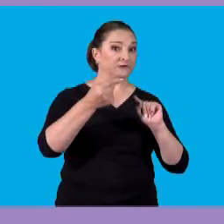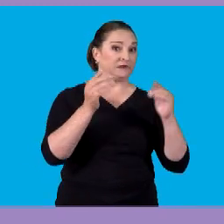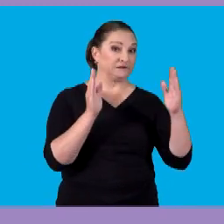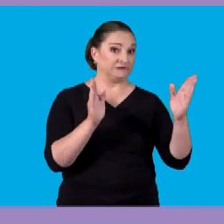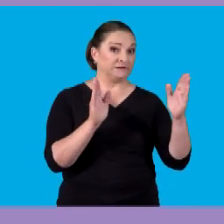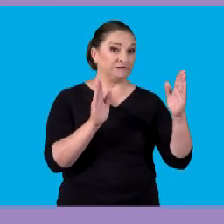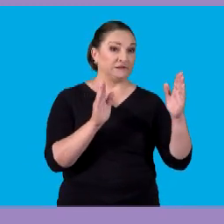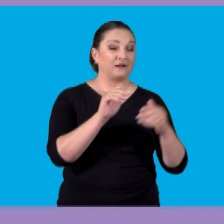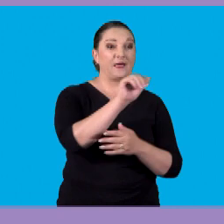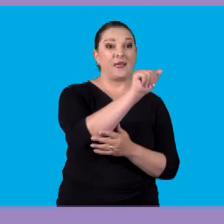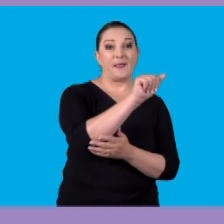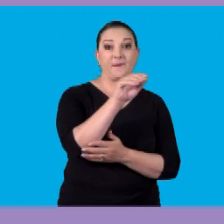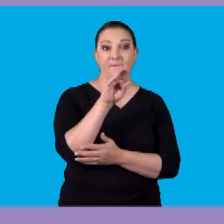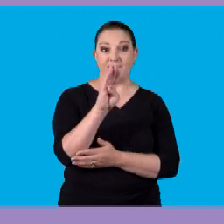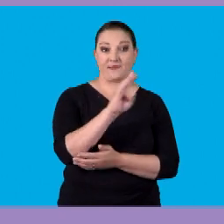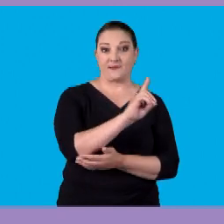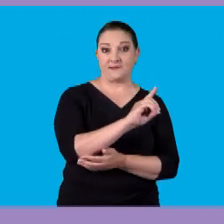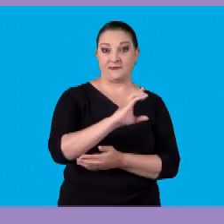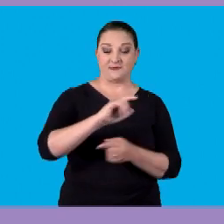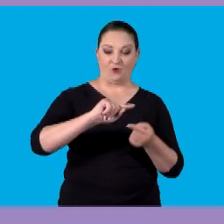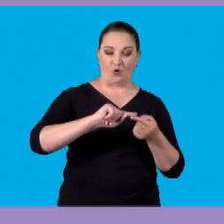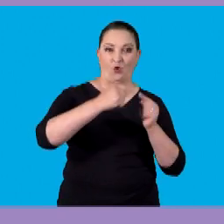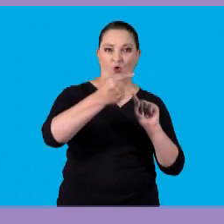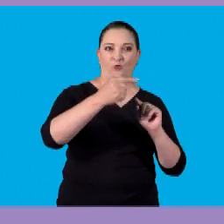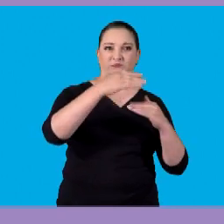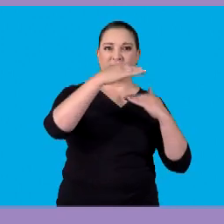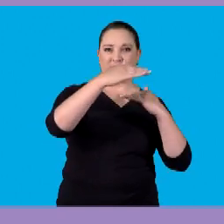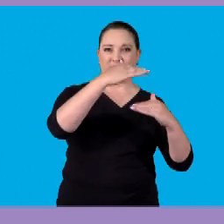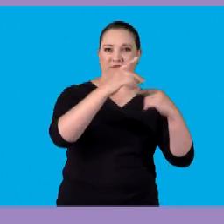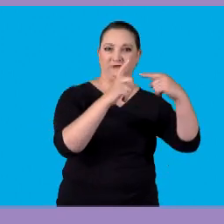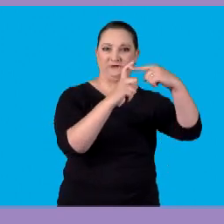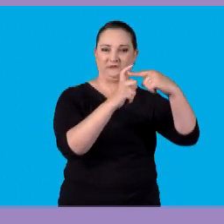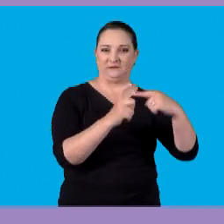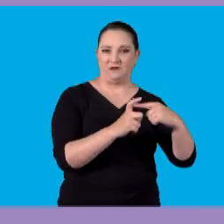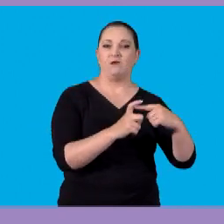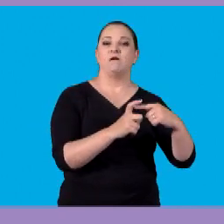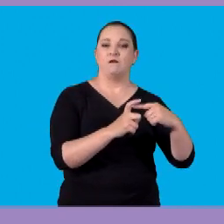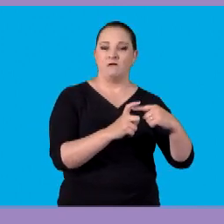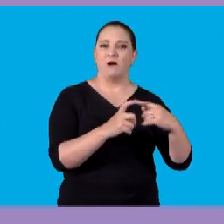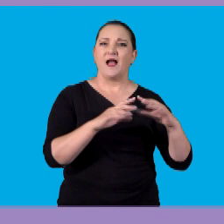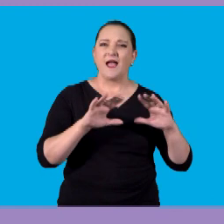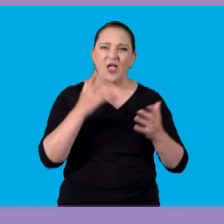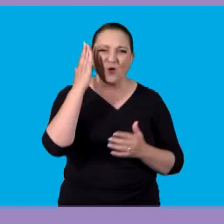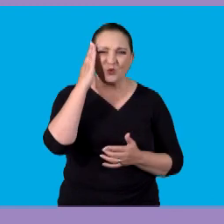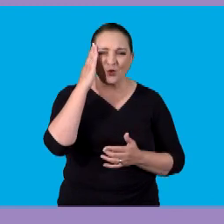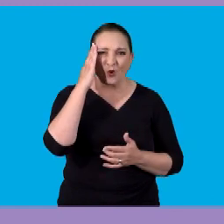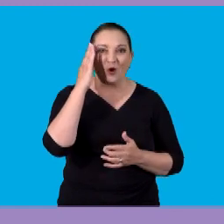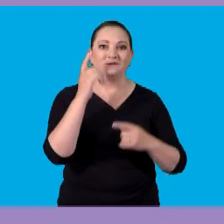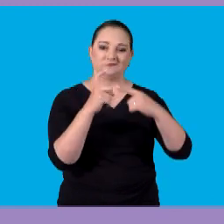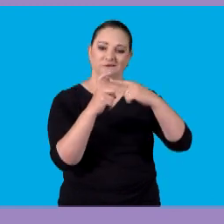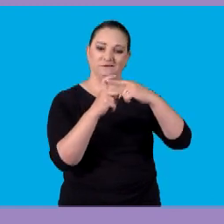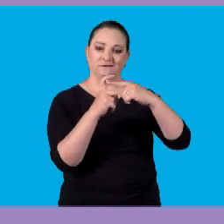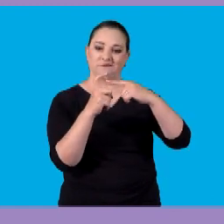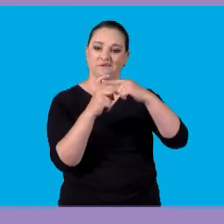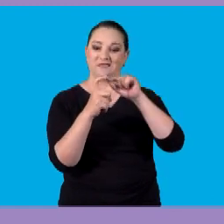are parallel, which is AB and DC. And of course, parallel is shown to us by the symbol that